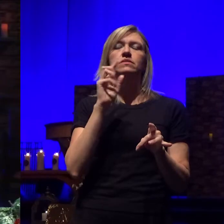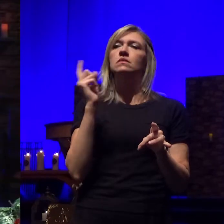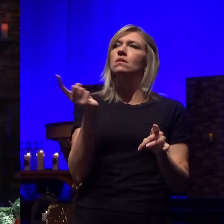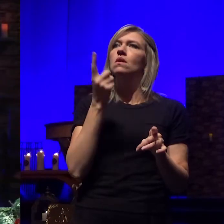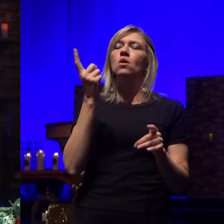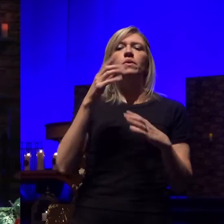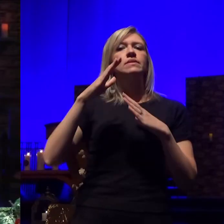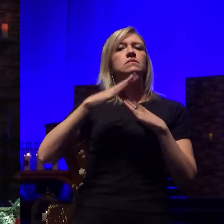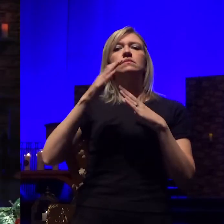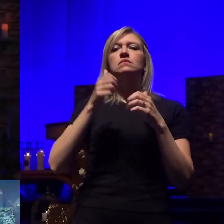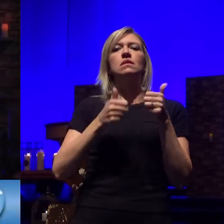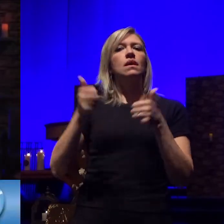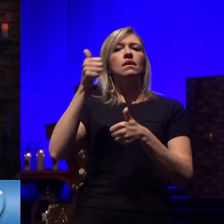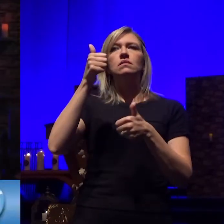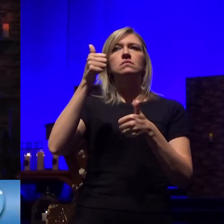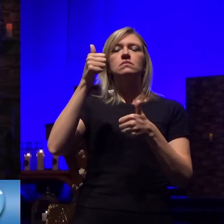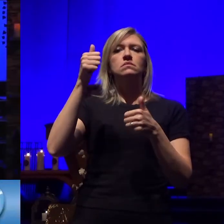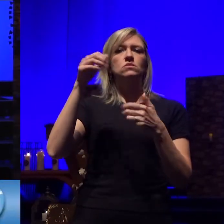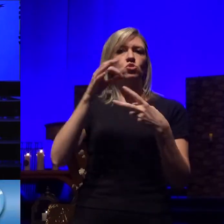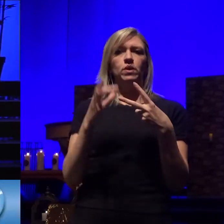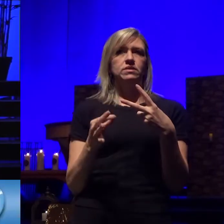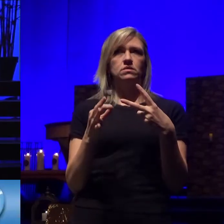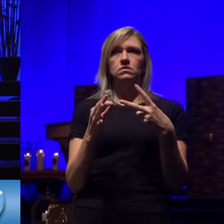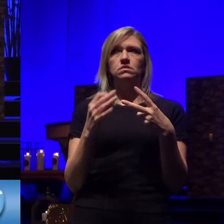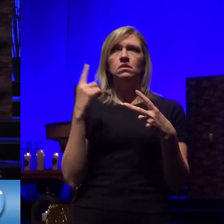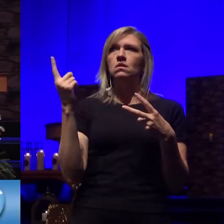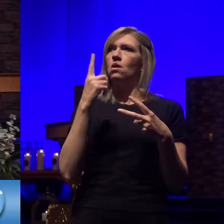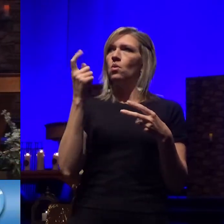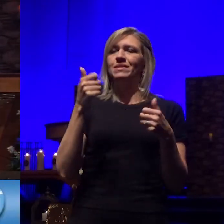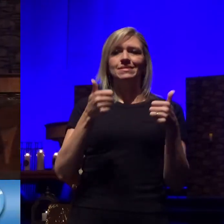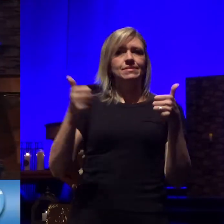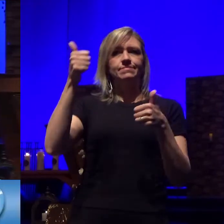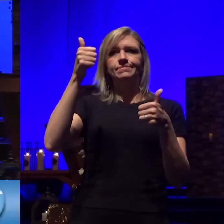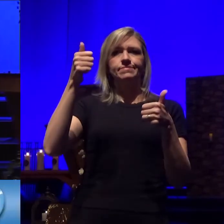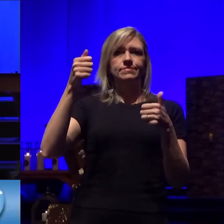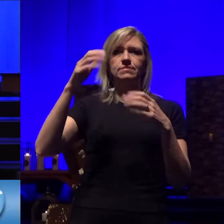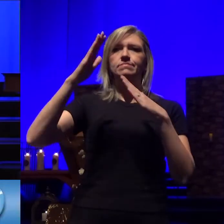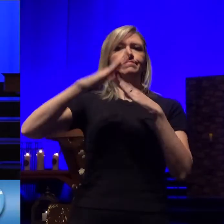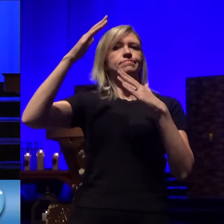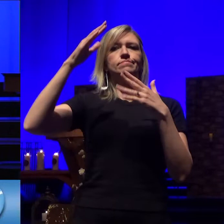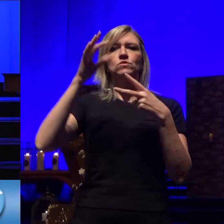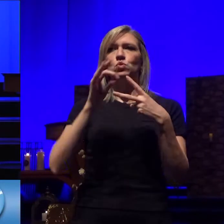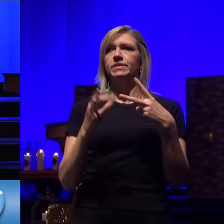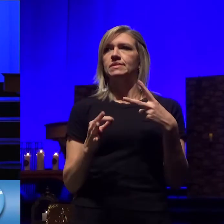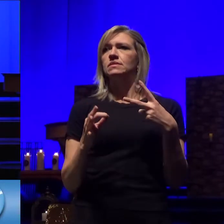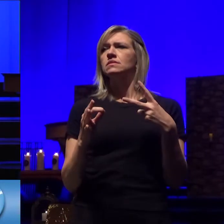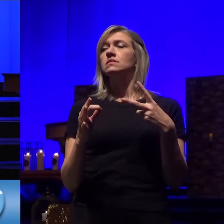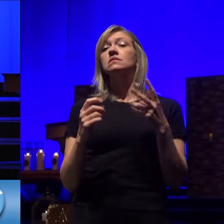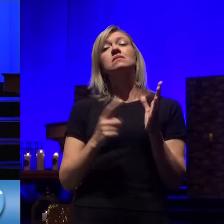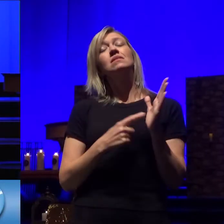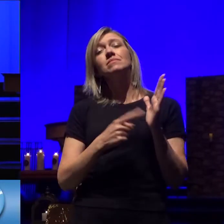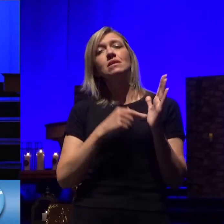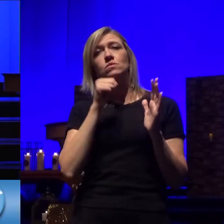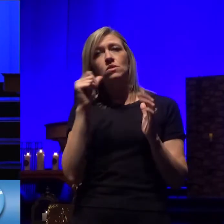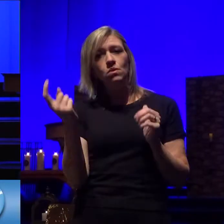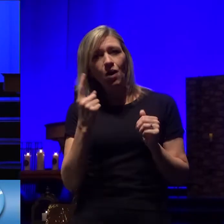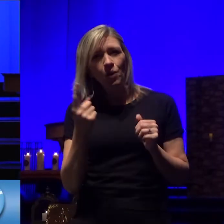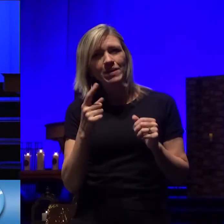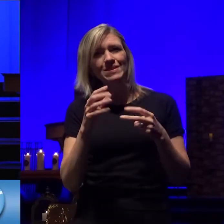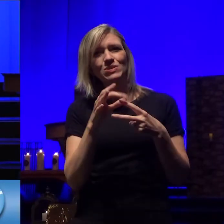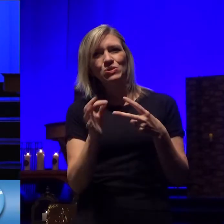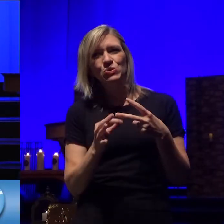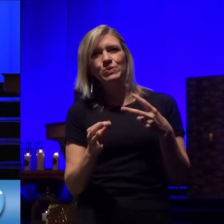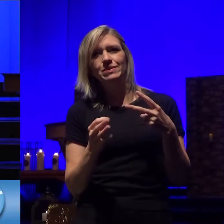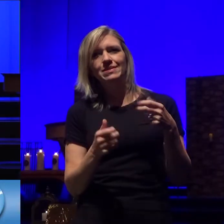always the highest choice. The way of the Spirit is always the highest choice. And as I'll point out in a moment, sometimes we don't always get to choose the